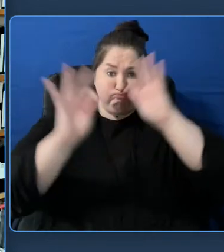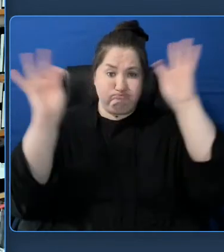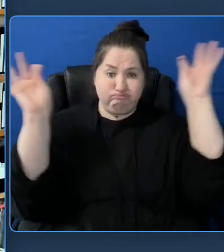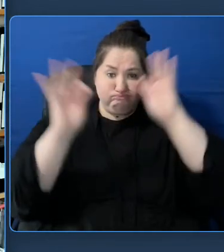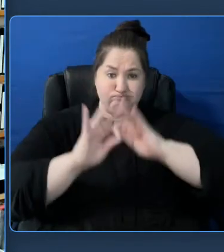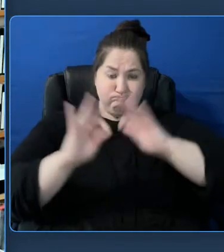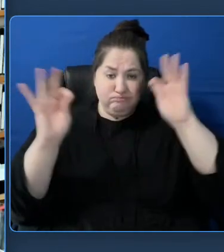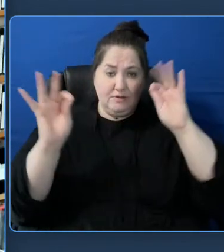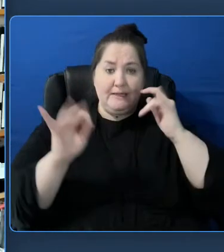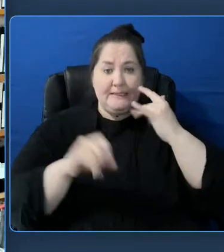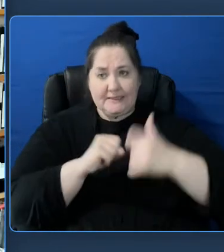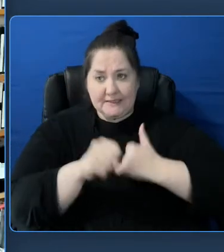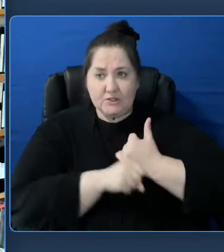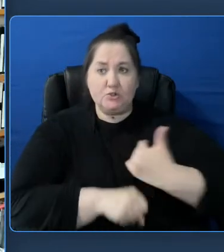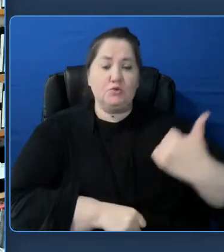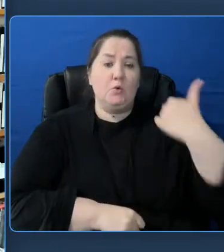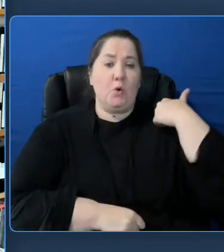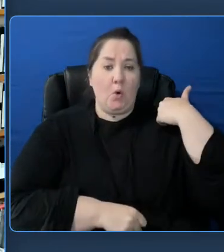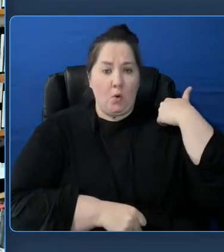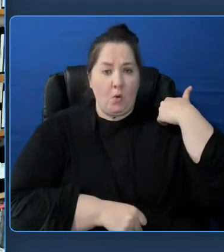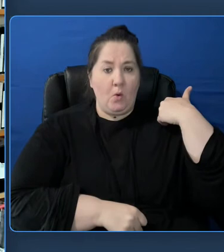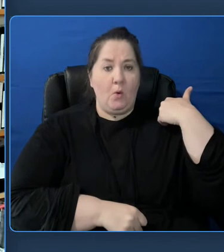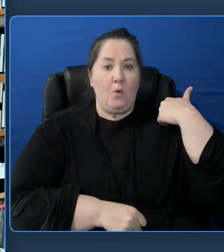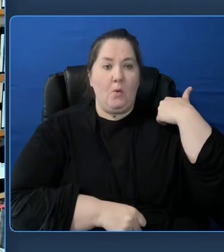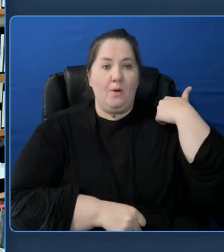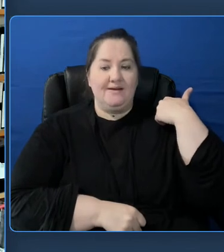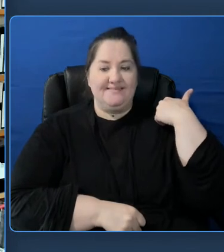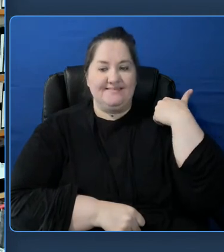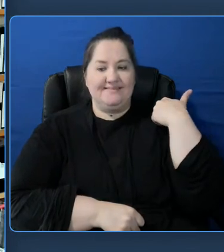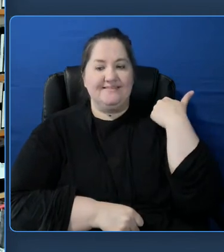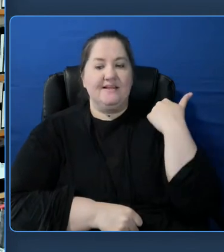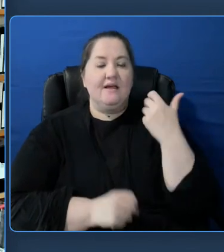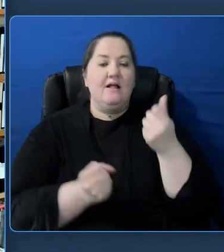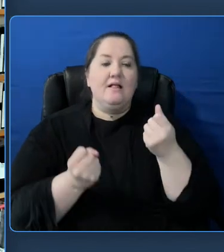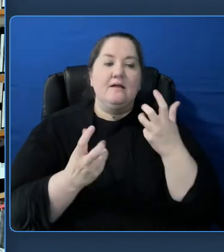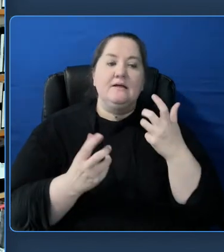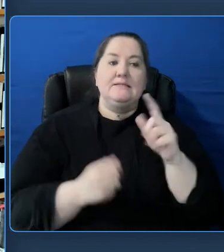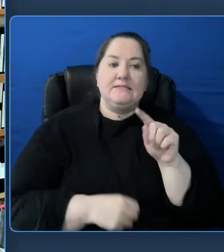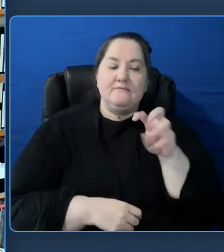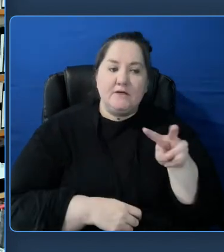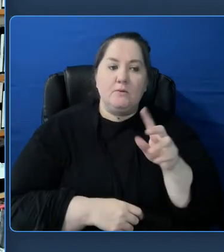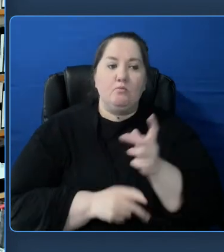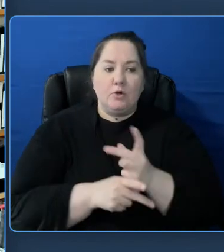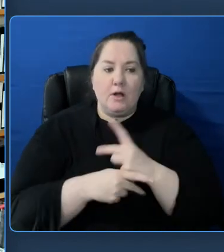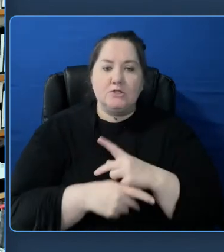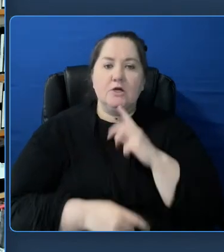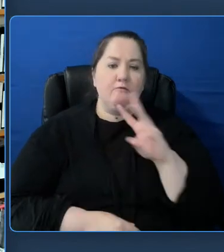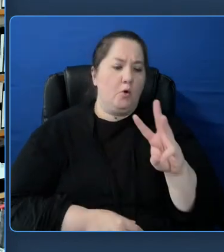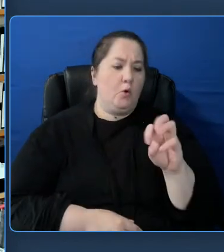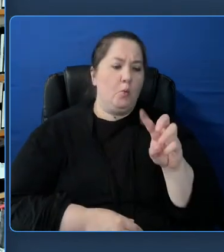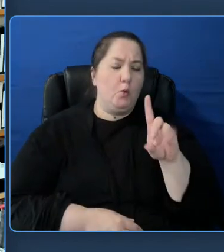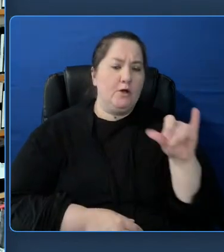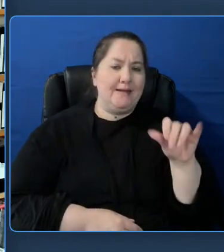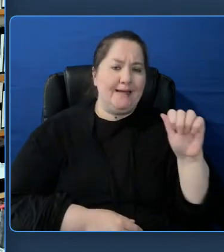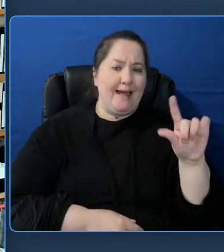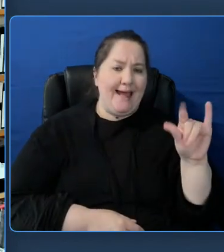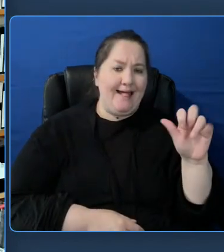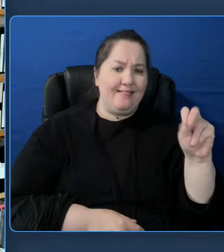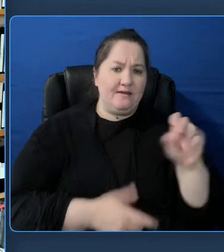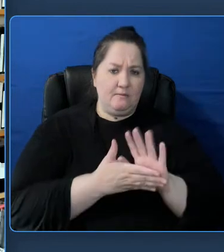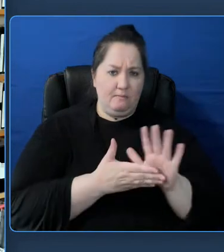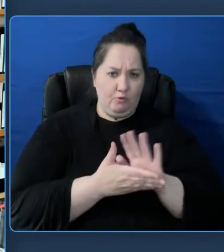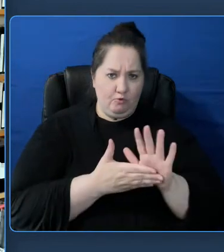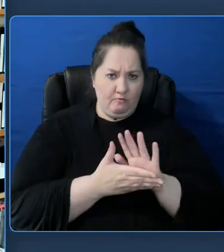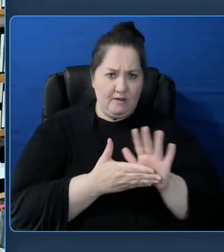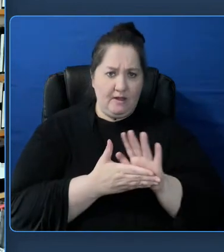fact, years ago, I was describing the television production of one of Woody Allen's films. And